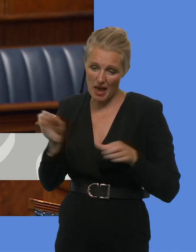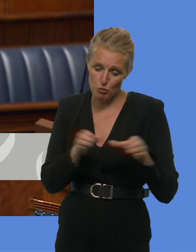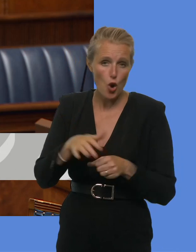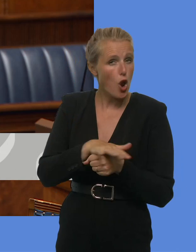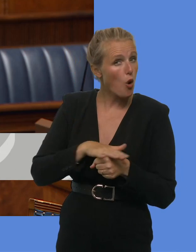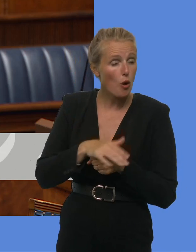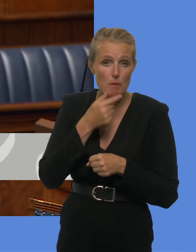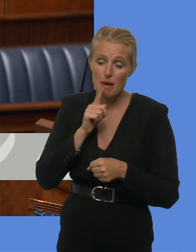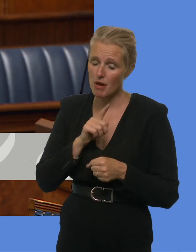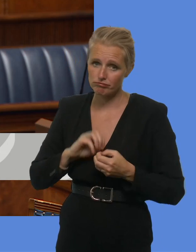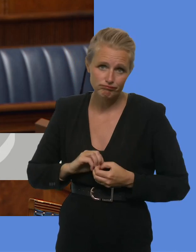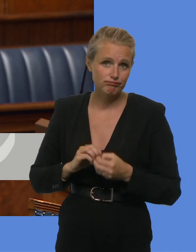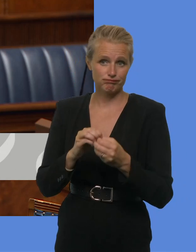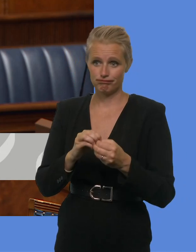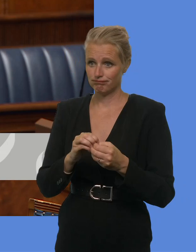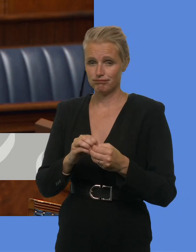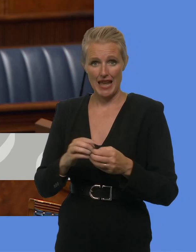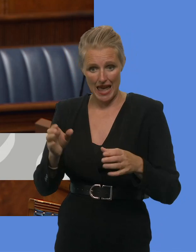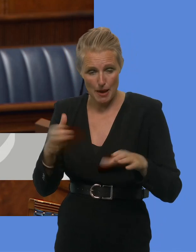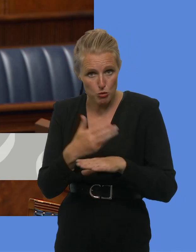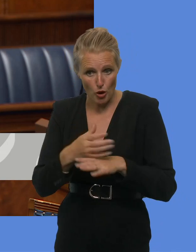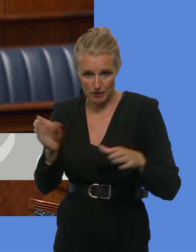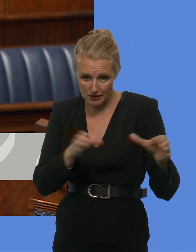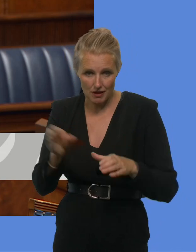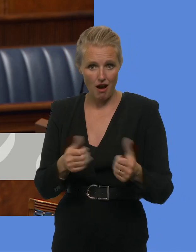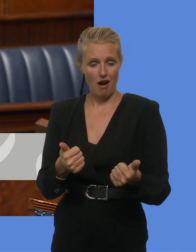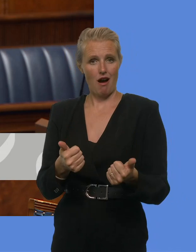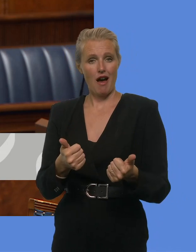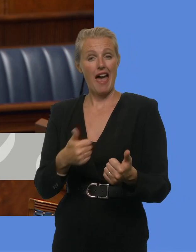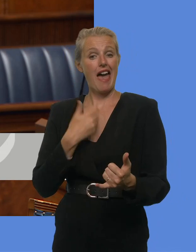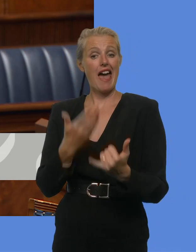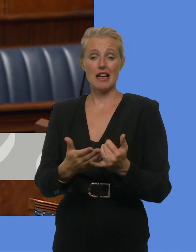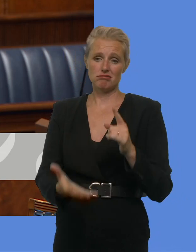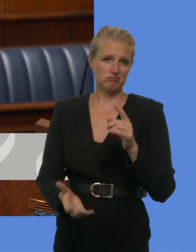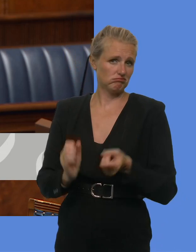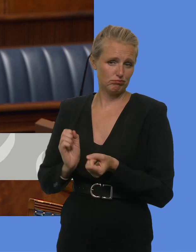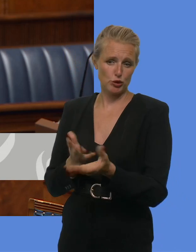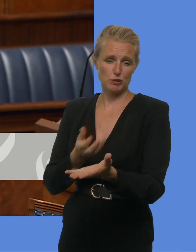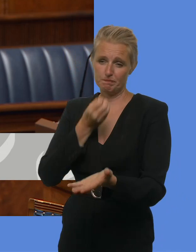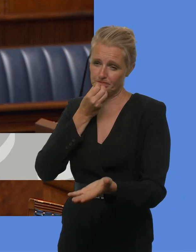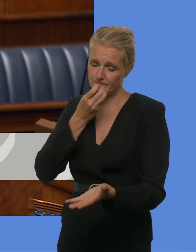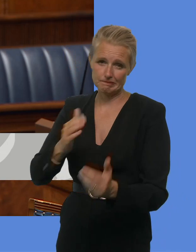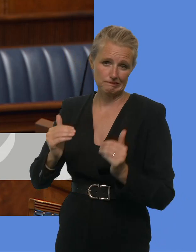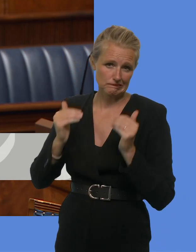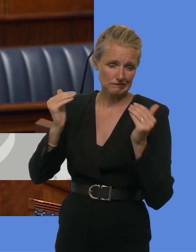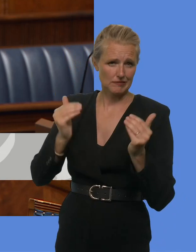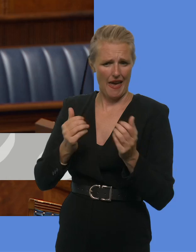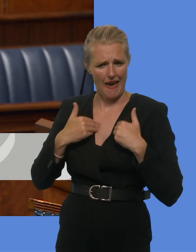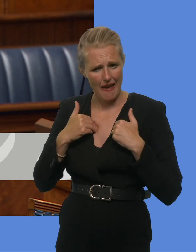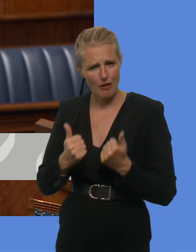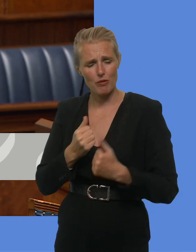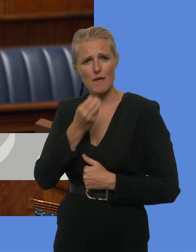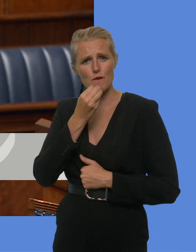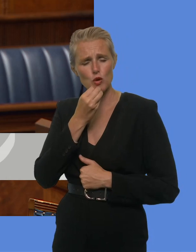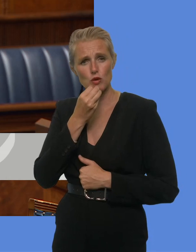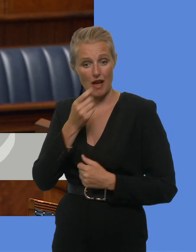people, creating that employment, and as I've said, producing high-quality, nutritious local food. And